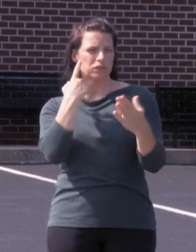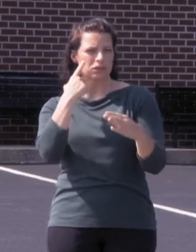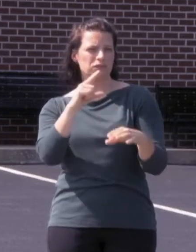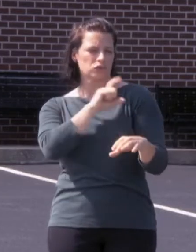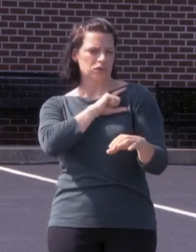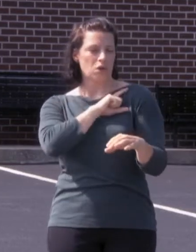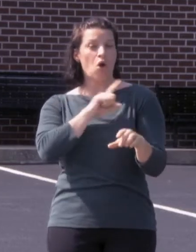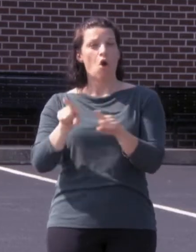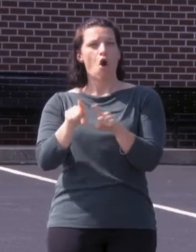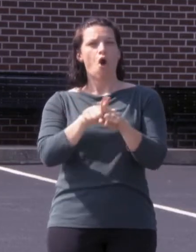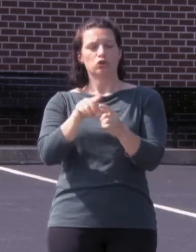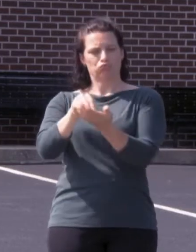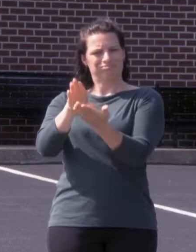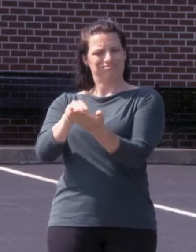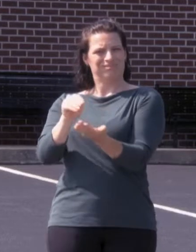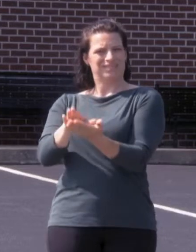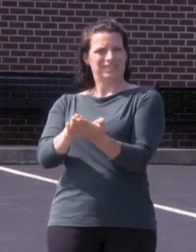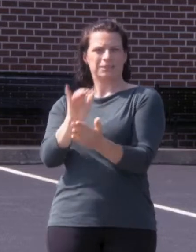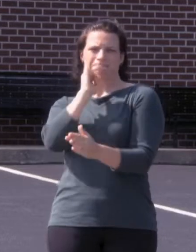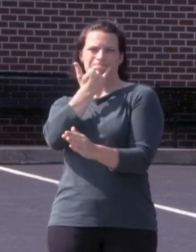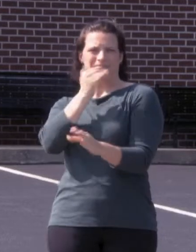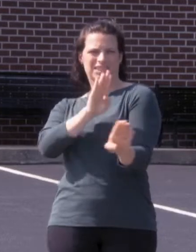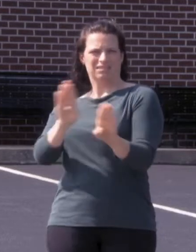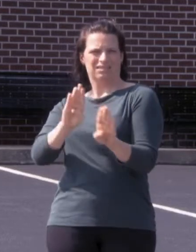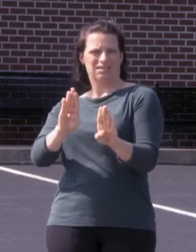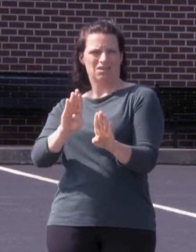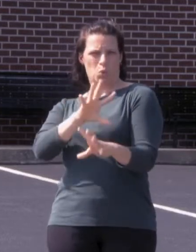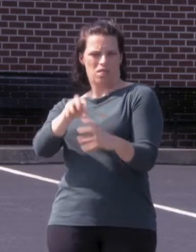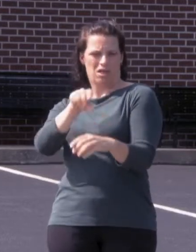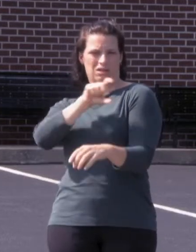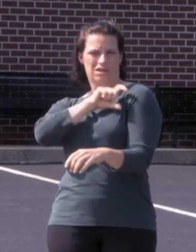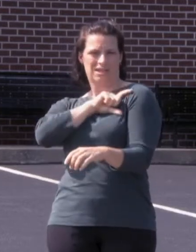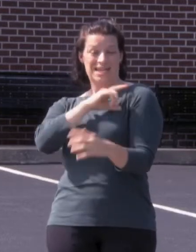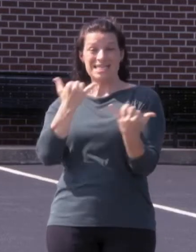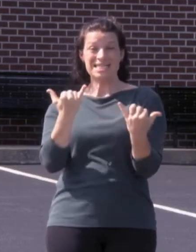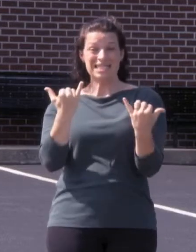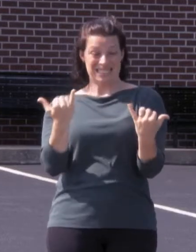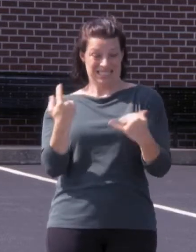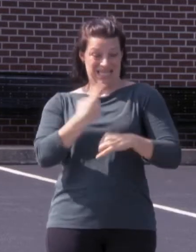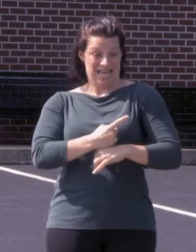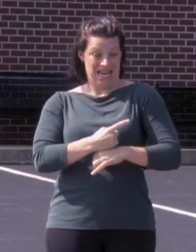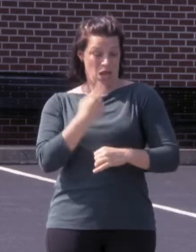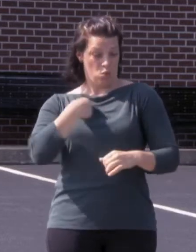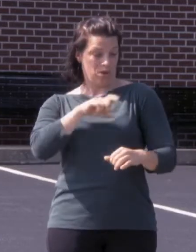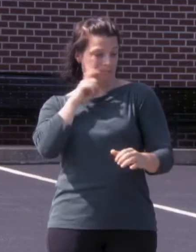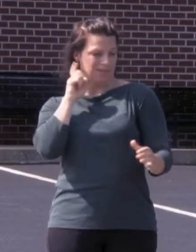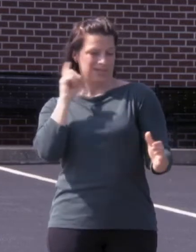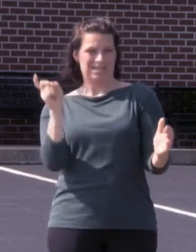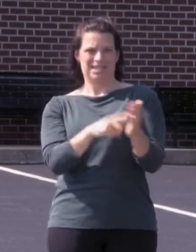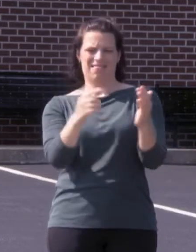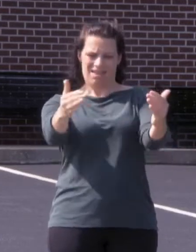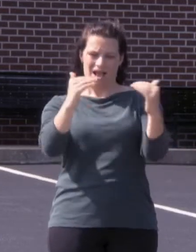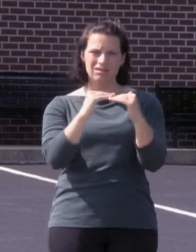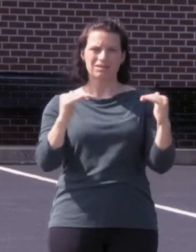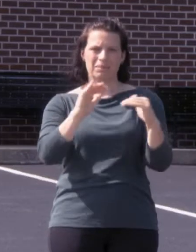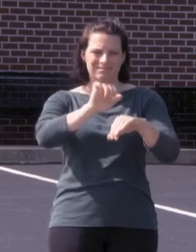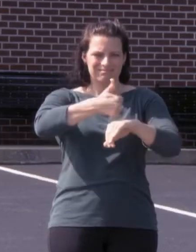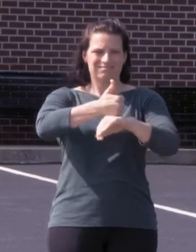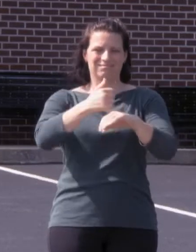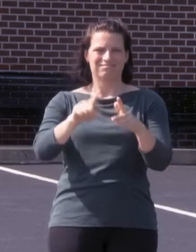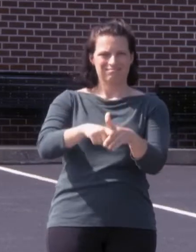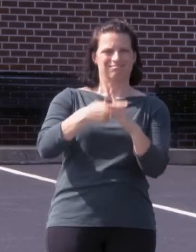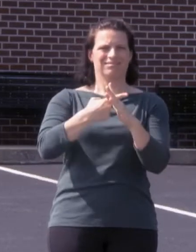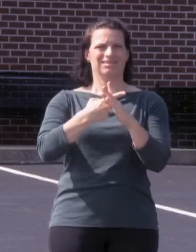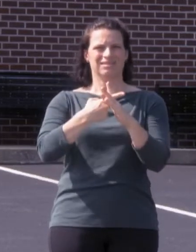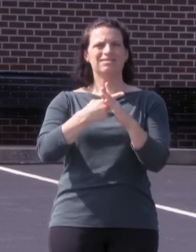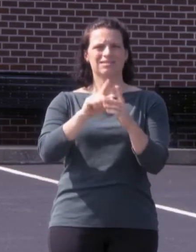past misconduct among officers. Today we mark the next step in implementing the reforms included